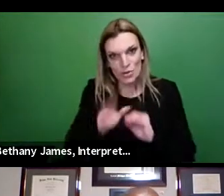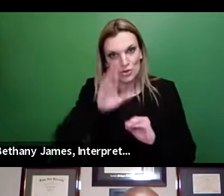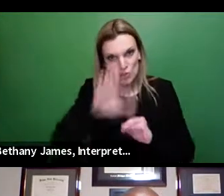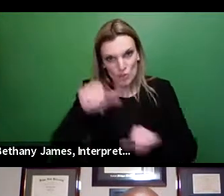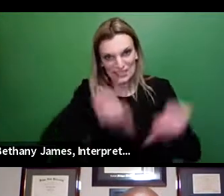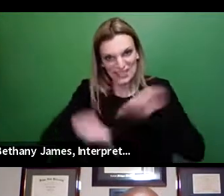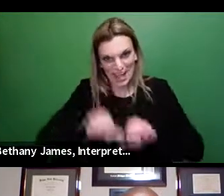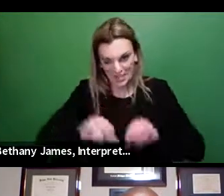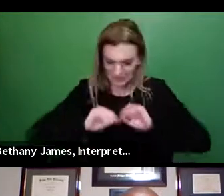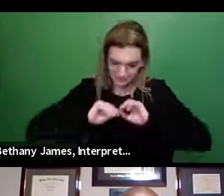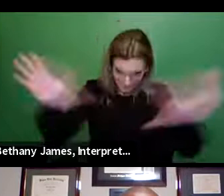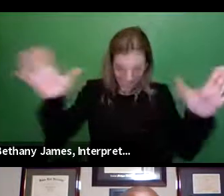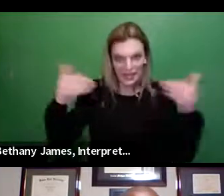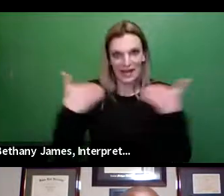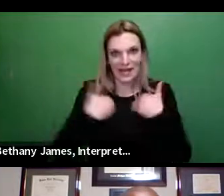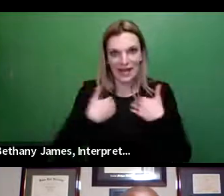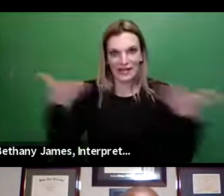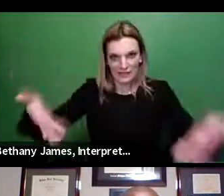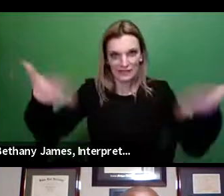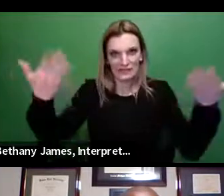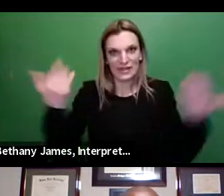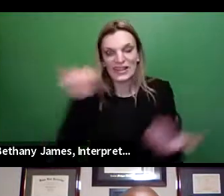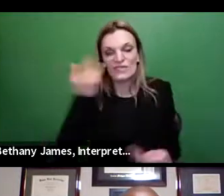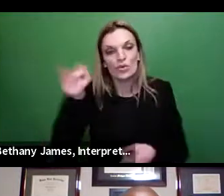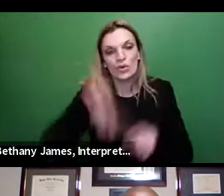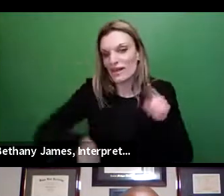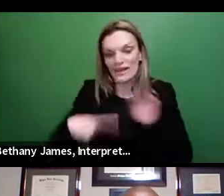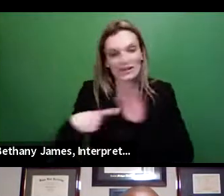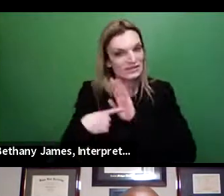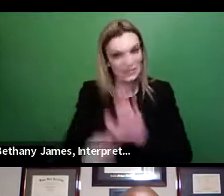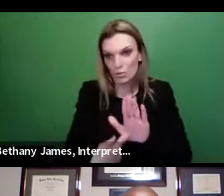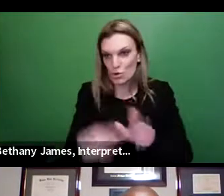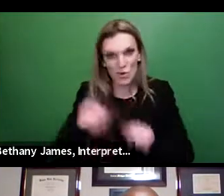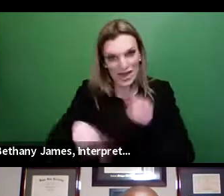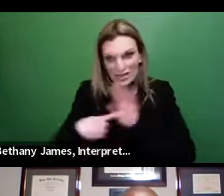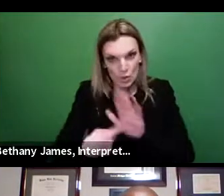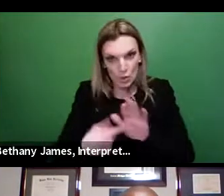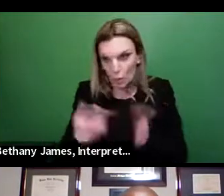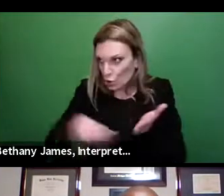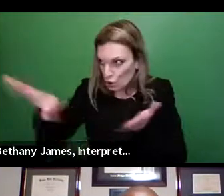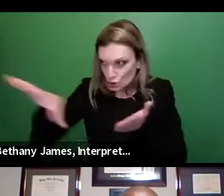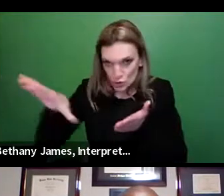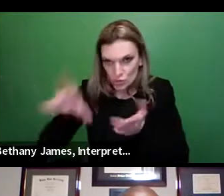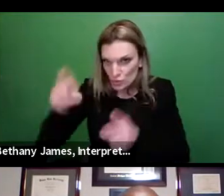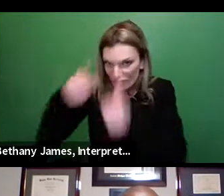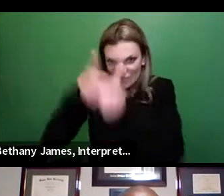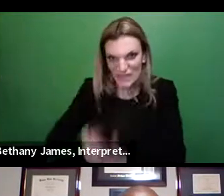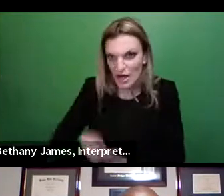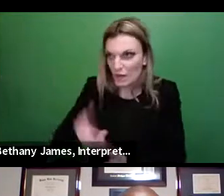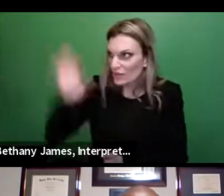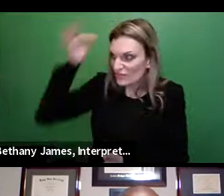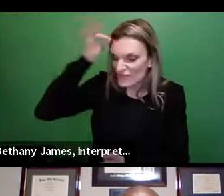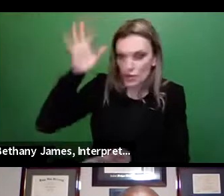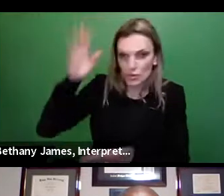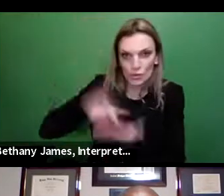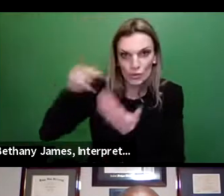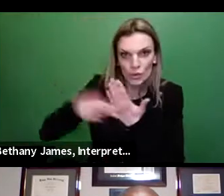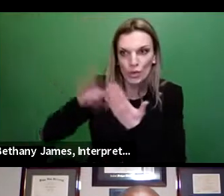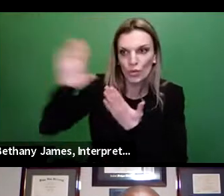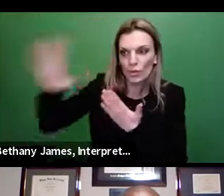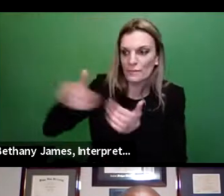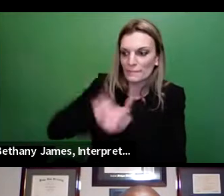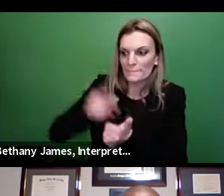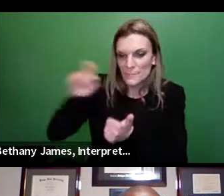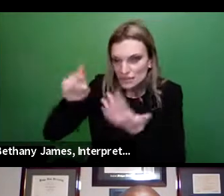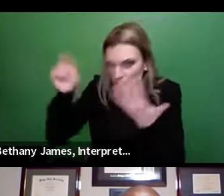shows there's implicit bias. If they cannot demonstrate that they're doing what they're supposed to do on the federal affirmative action guidelines,